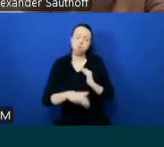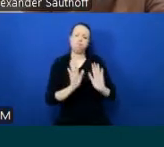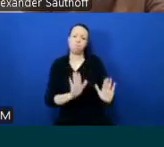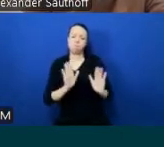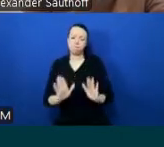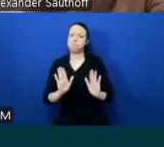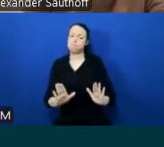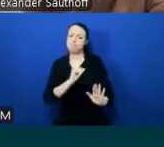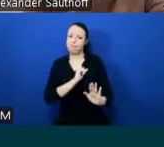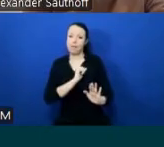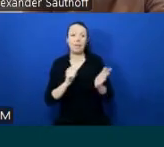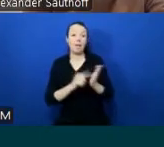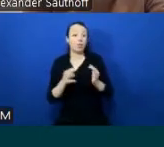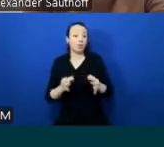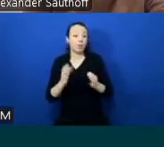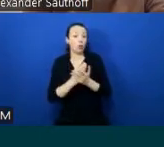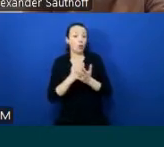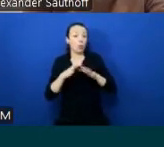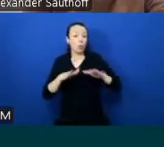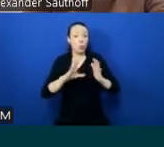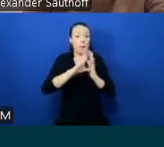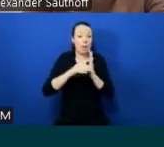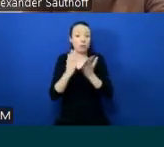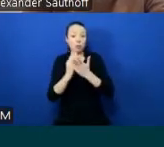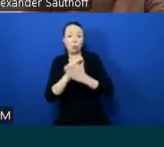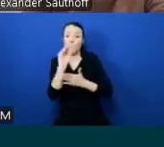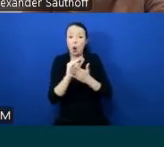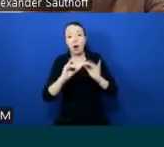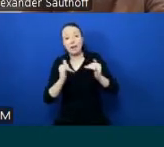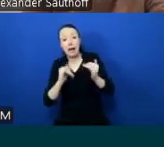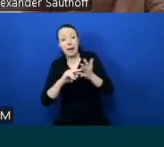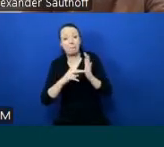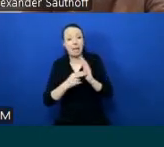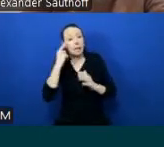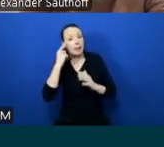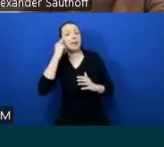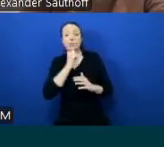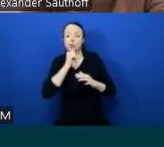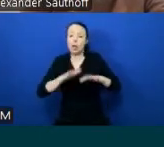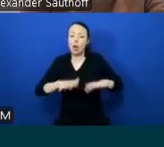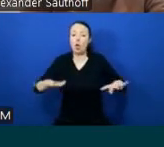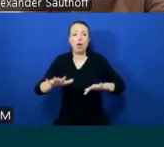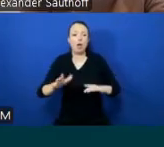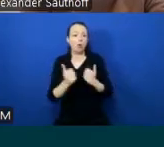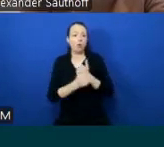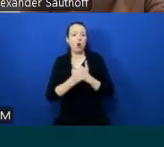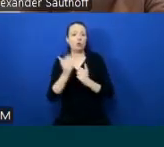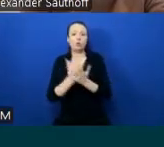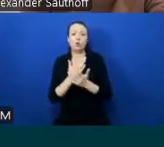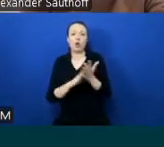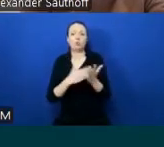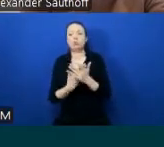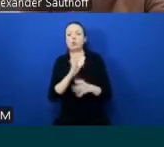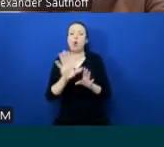urban greening plans, and these plans are not just about planting trees randomly. They set clear goals